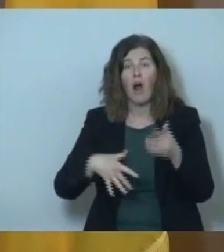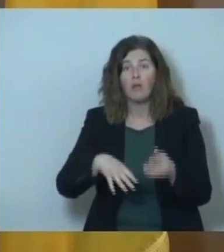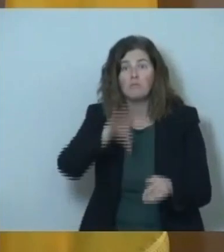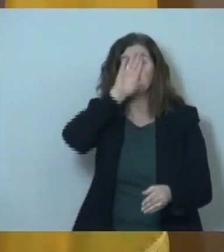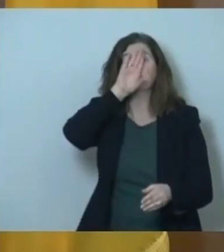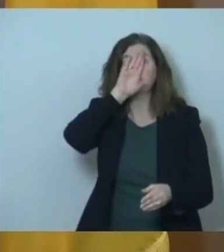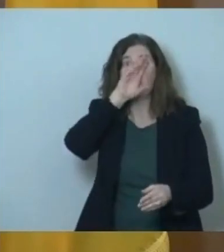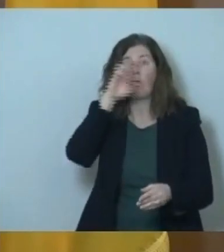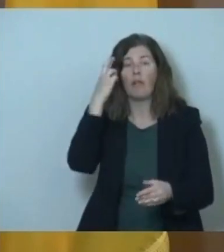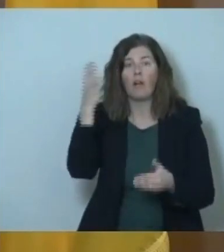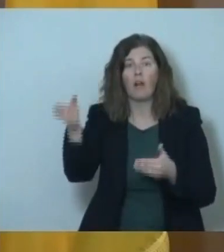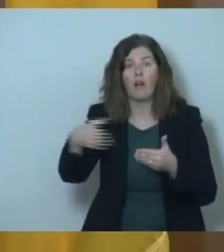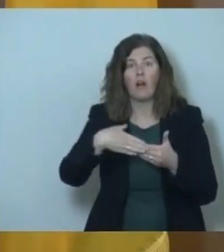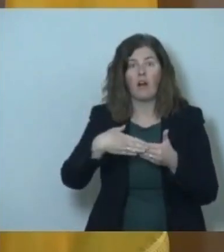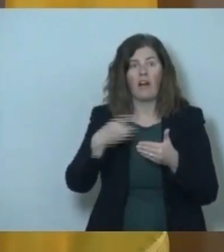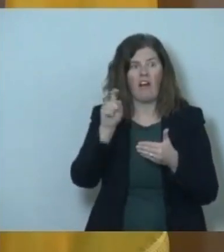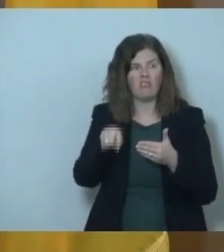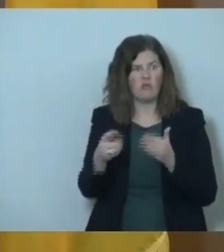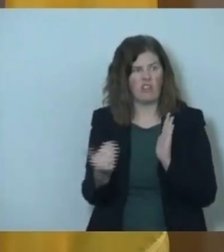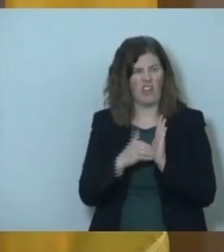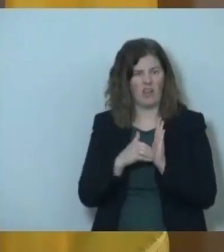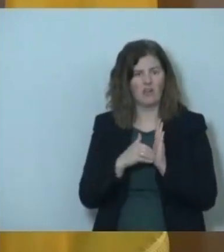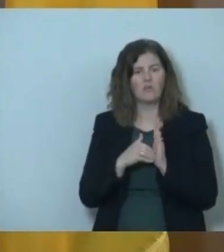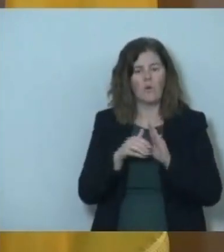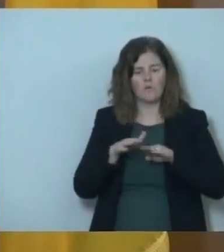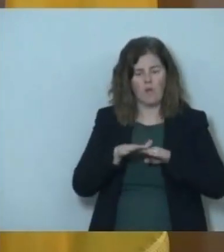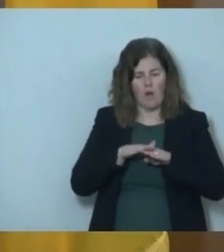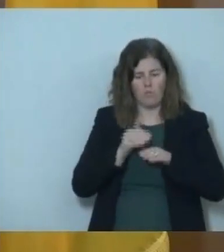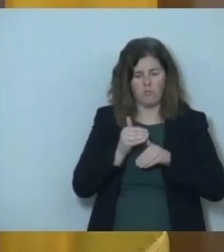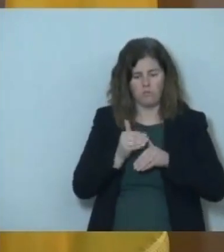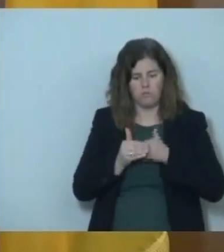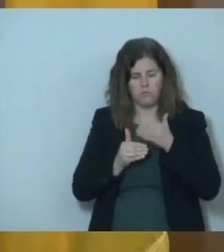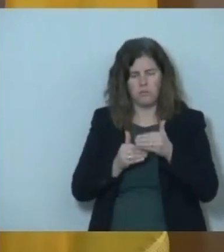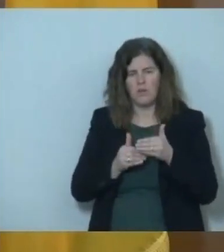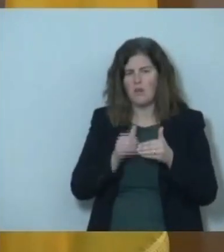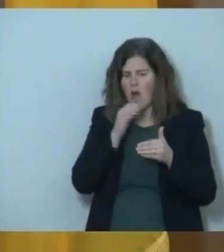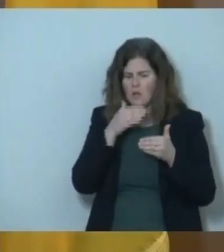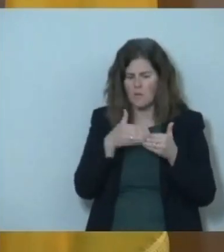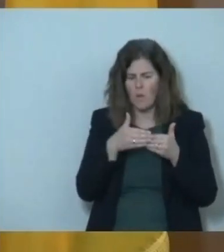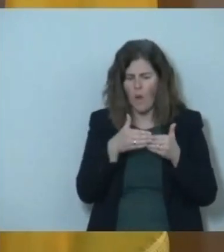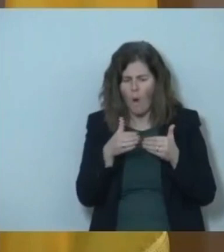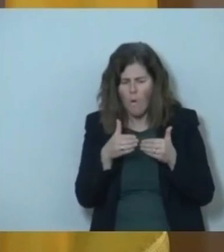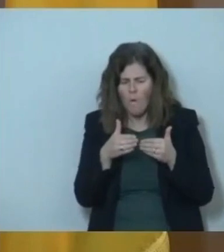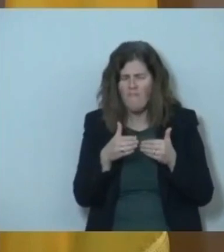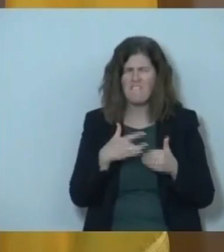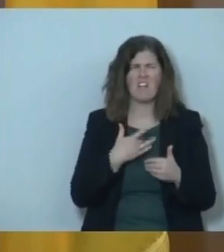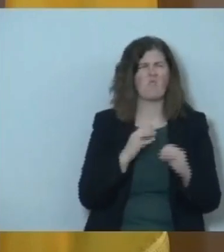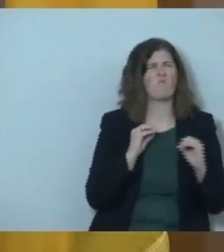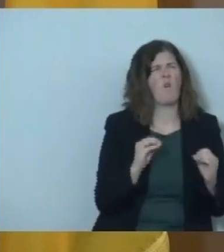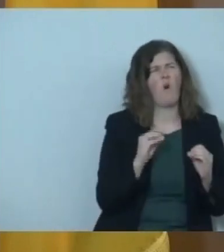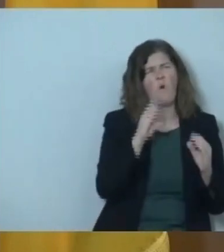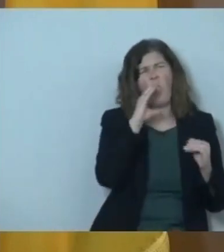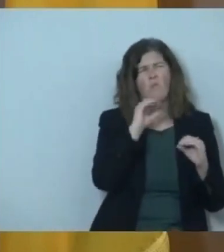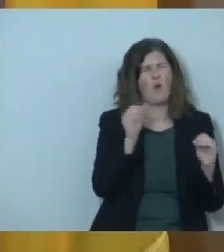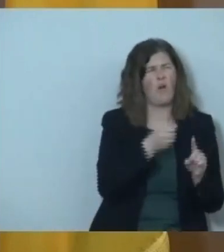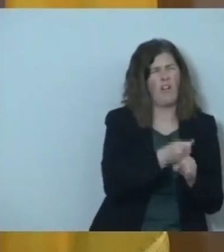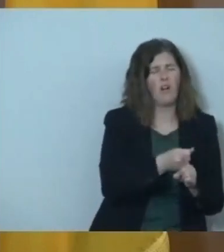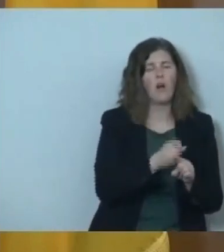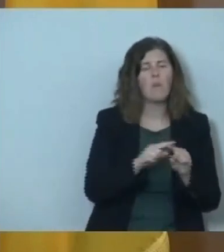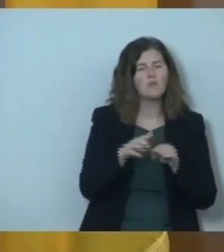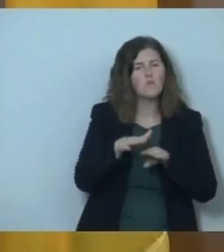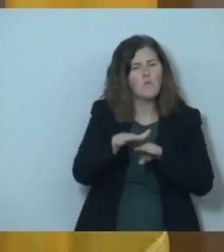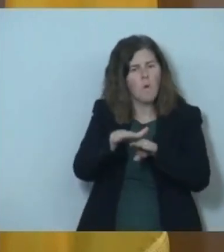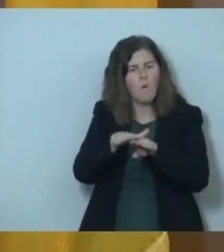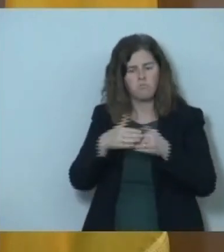down again. So making it slow and steady, not so slow that you don't have any hope or realize that we'd have an impact, but slow